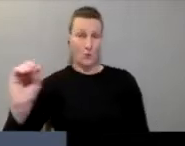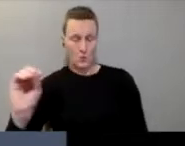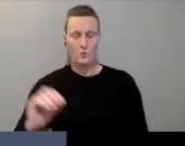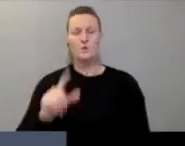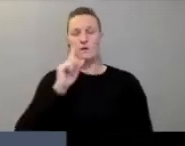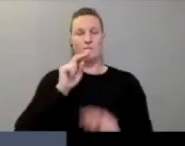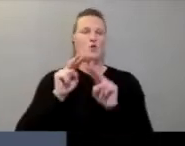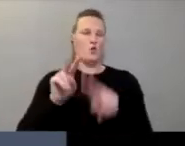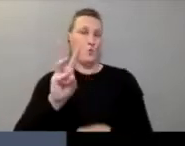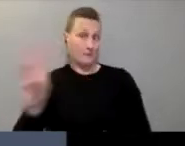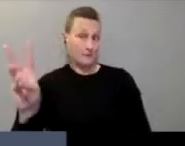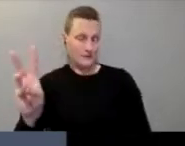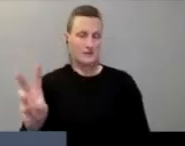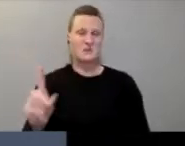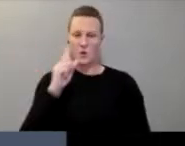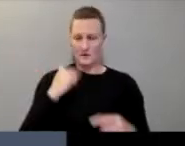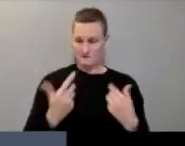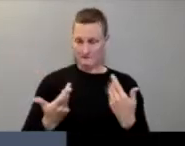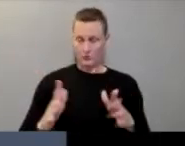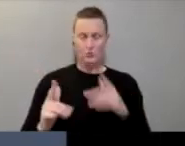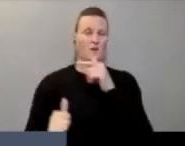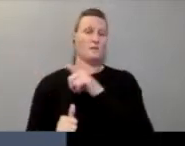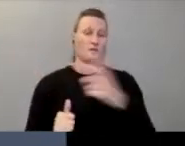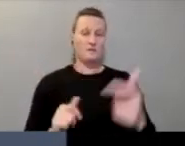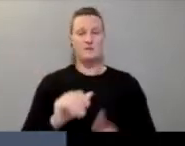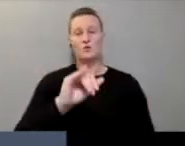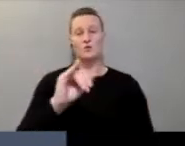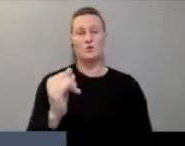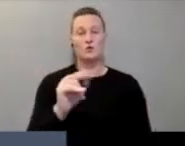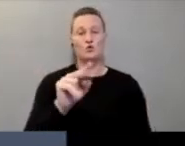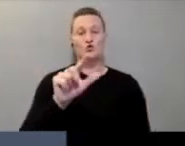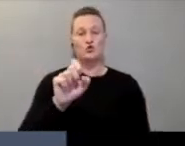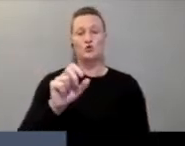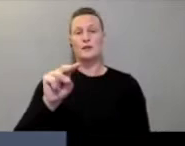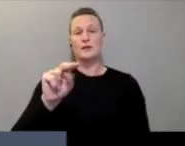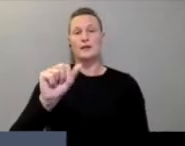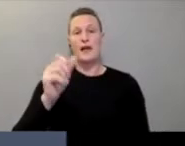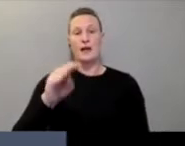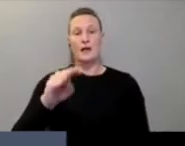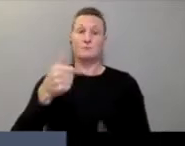you over to Dr. Julie Nagam, the Artistic Director of Nuit Blanche.